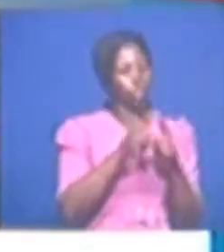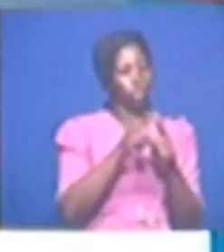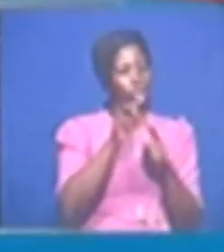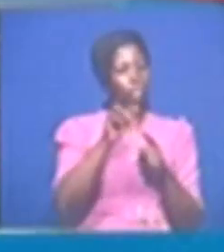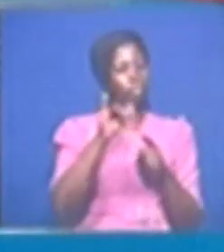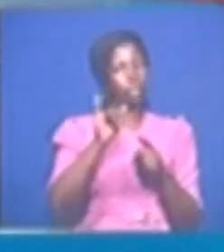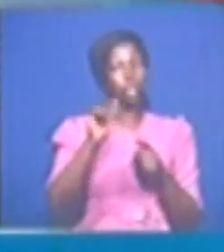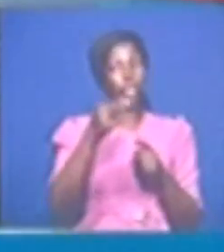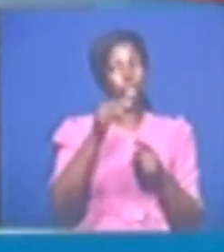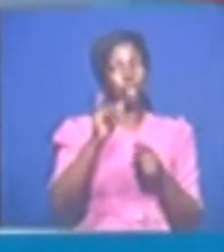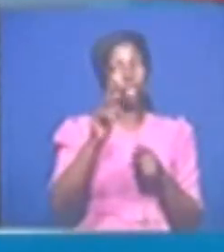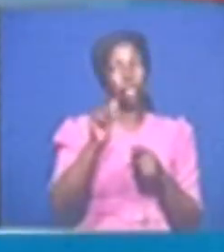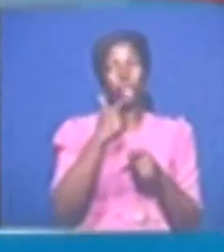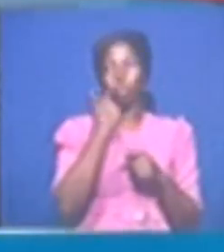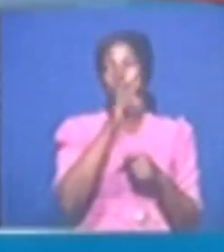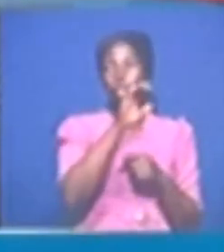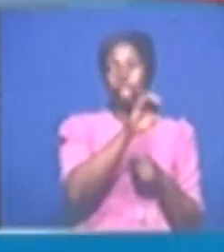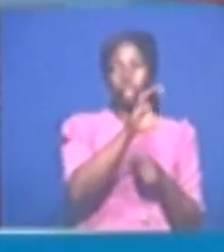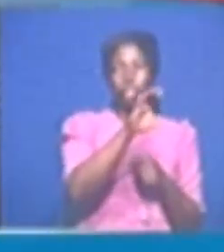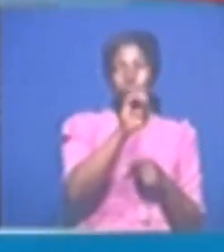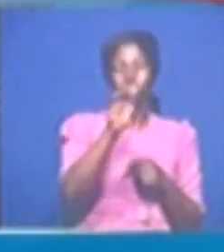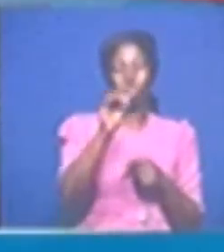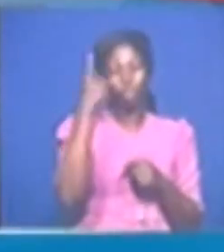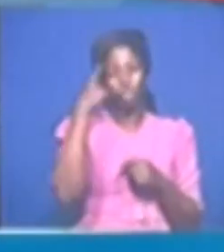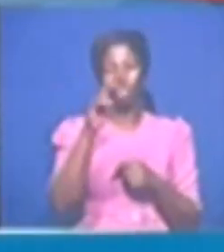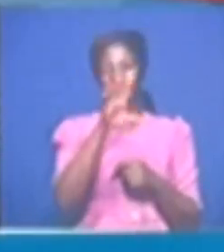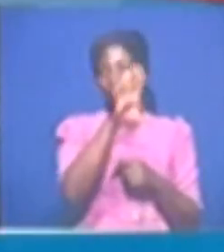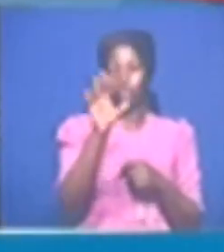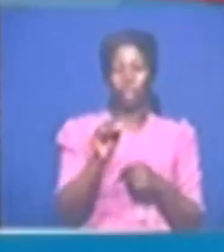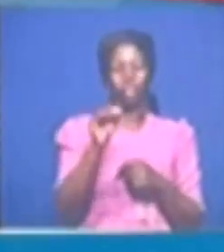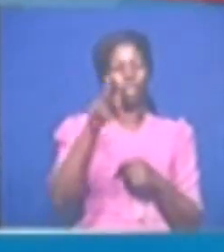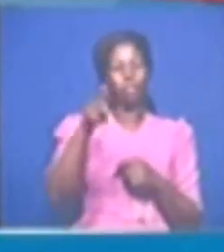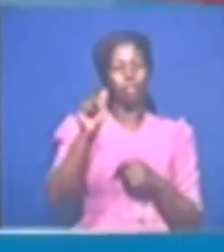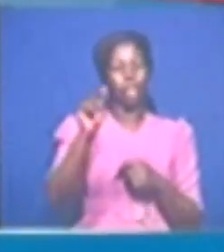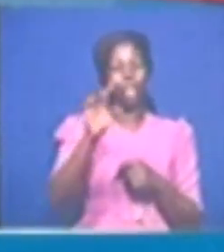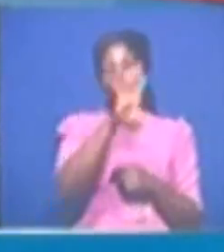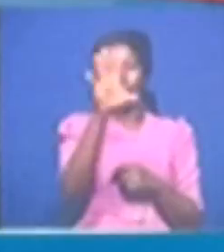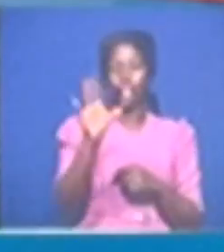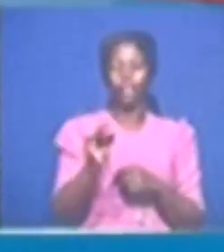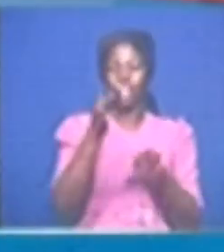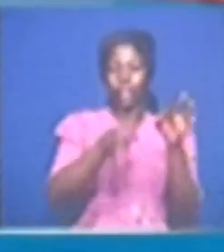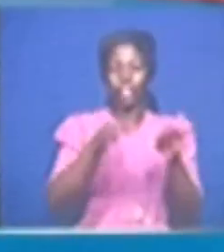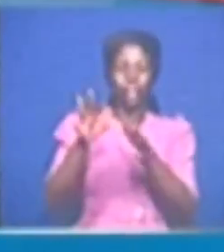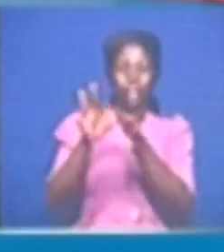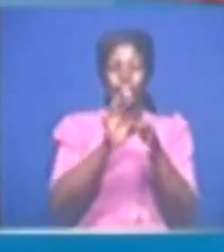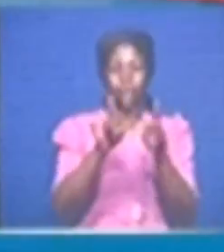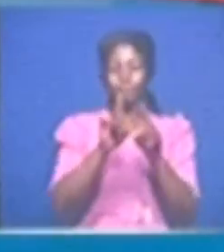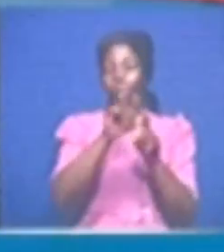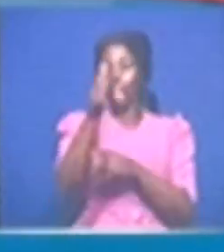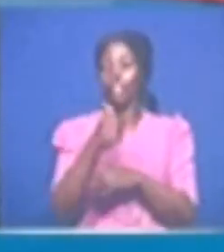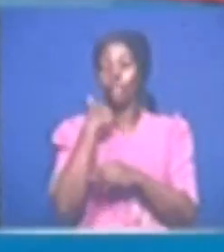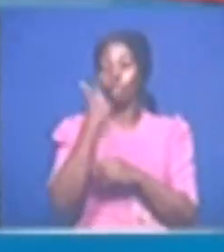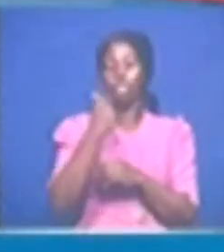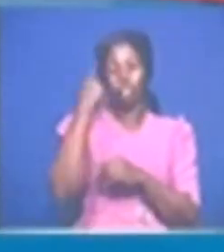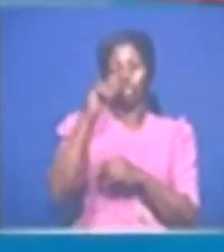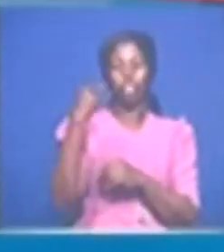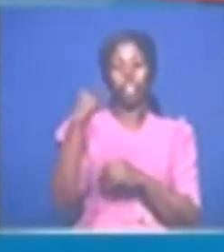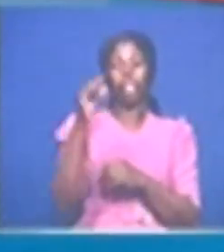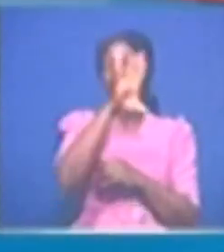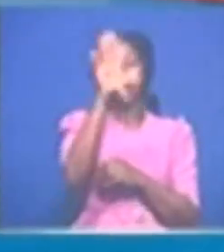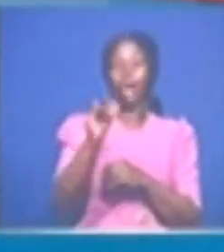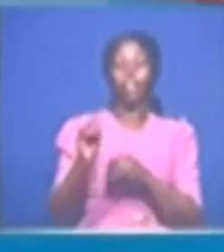the CEO for Pan-Africa Climate Justice Alliance, as well as John Kioli, who is the CEO for Green Africa Foundation,